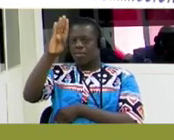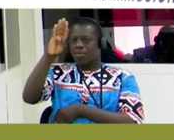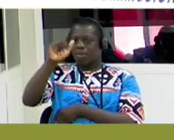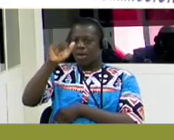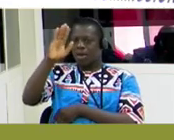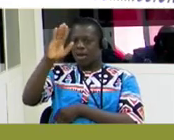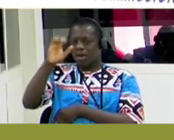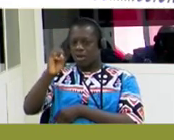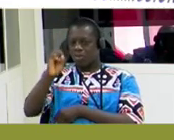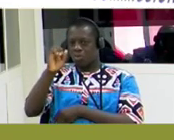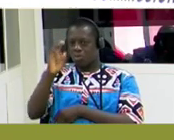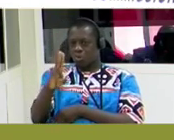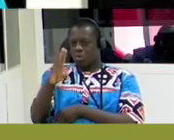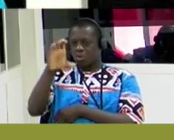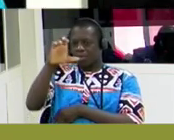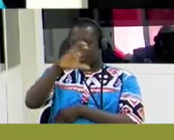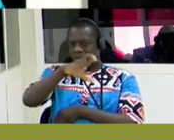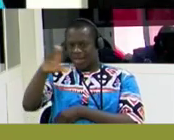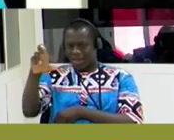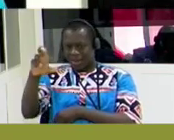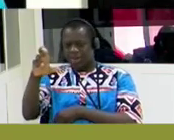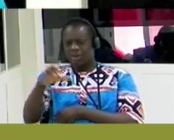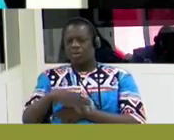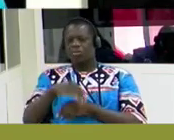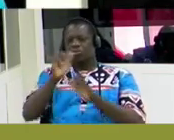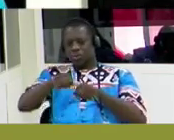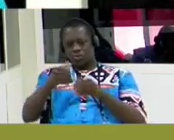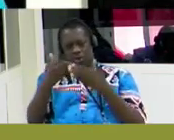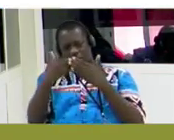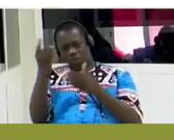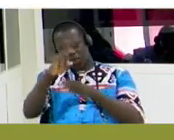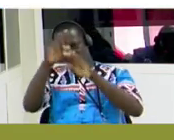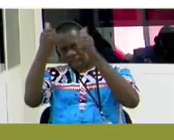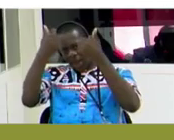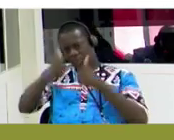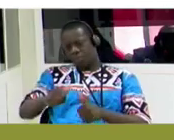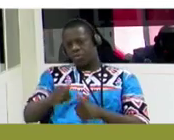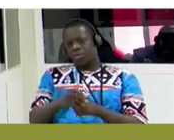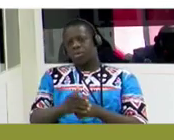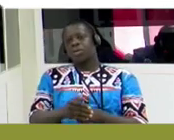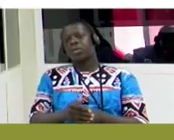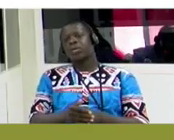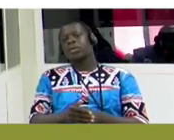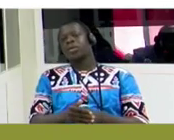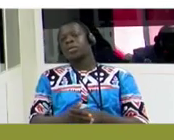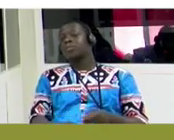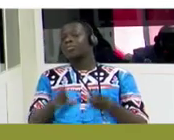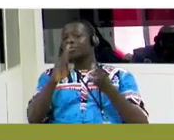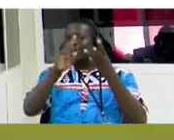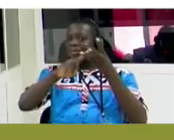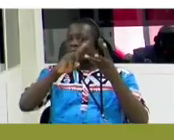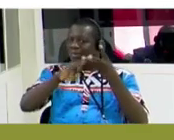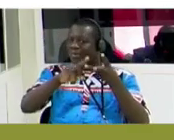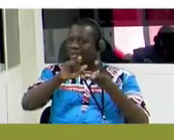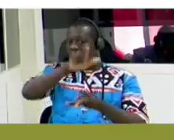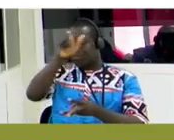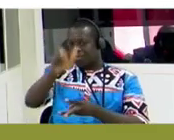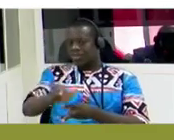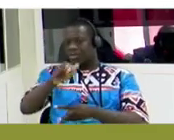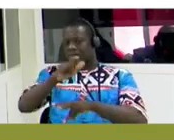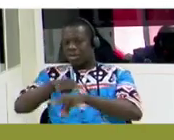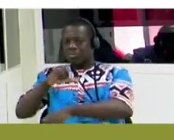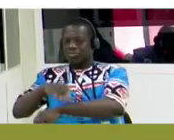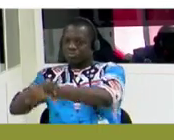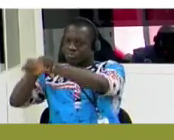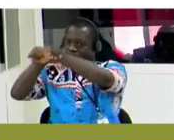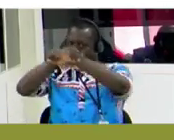Can you tell us what happened with him? Yeah. The third guy, when they brought him, it was